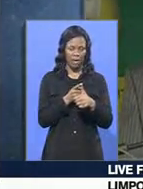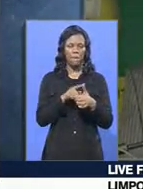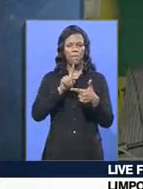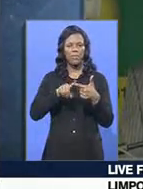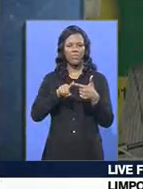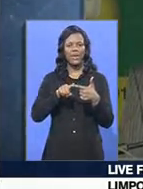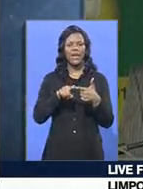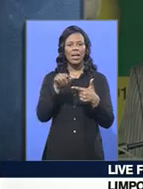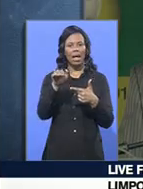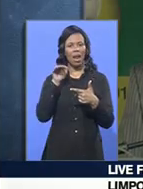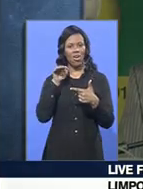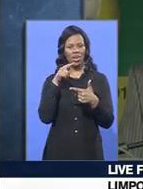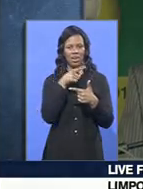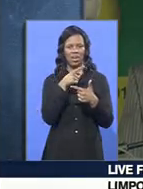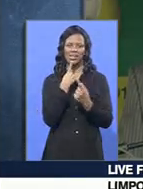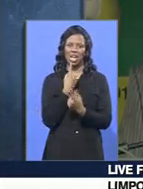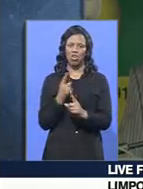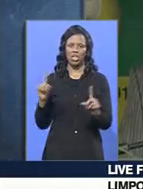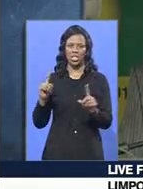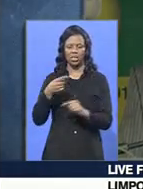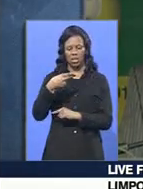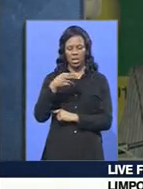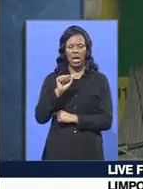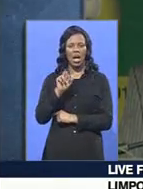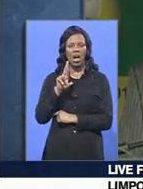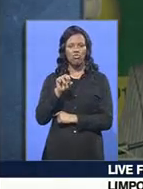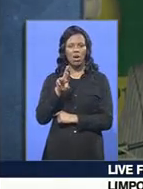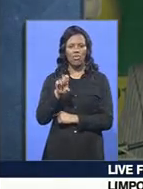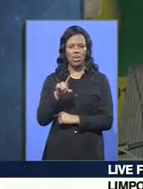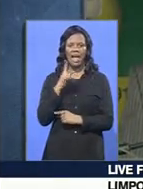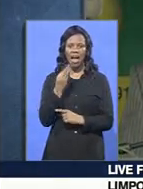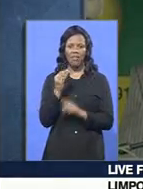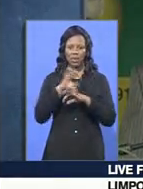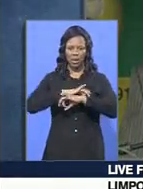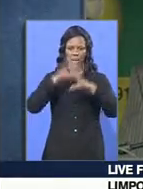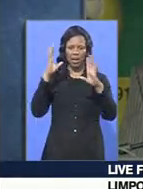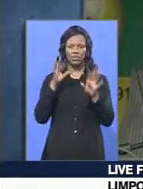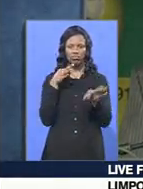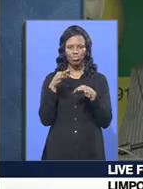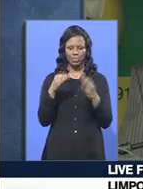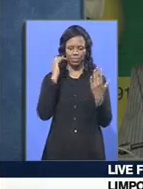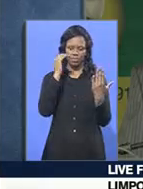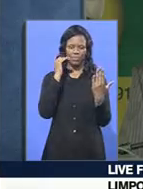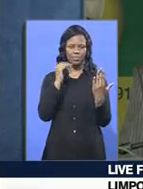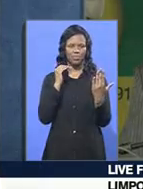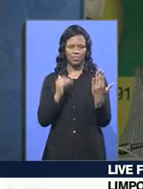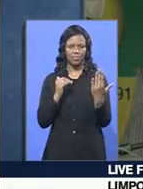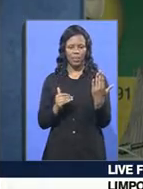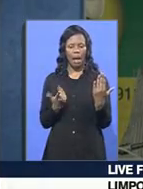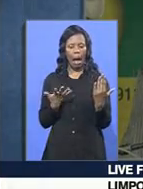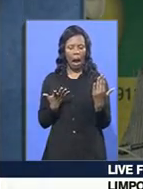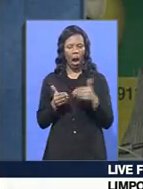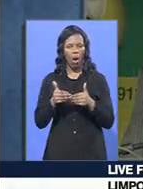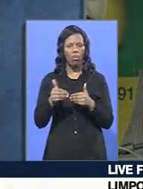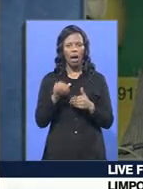of the Harare Declaration, a roadmap that was adopted by the Organization